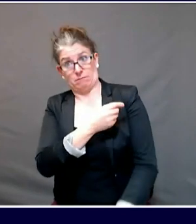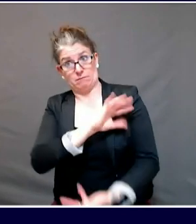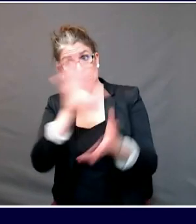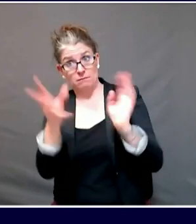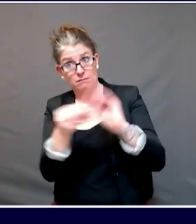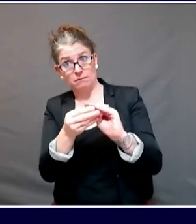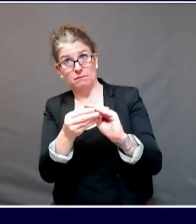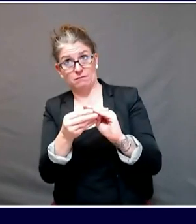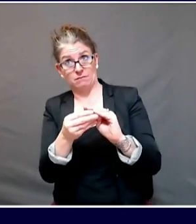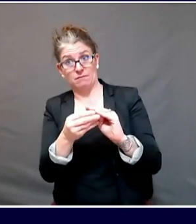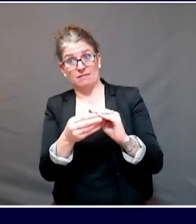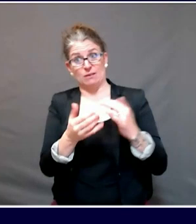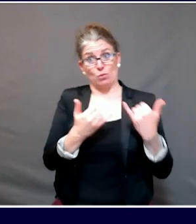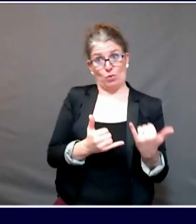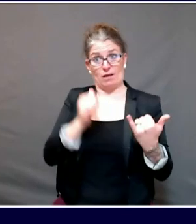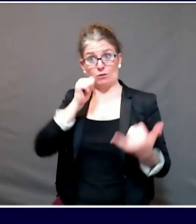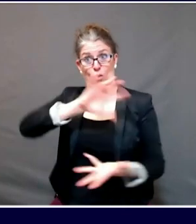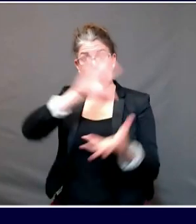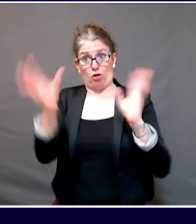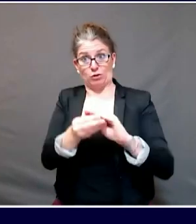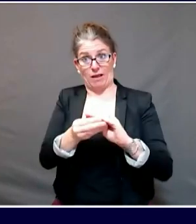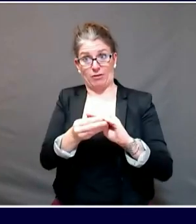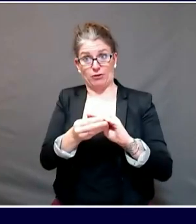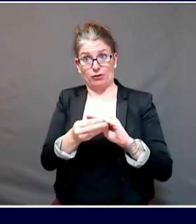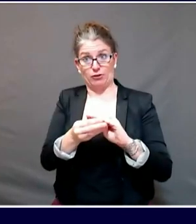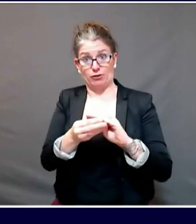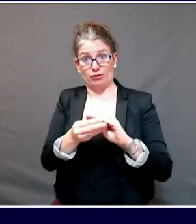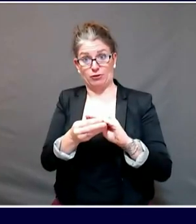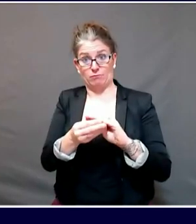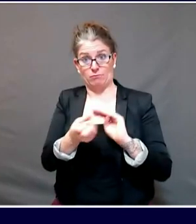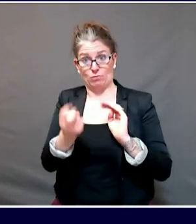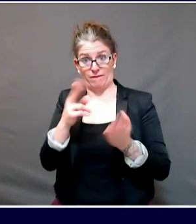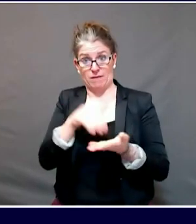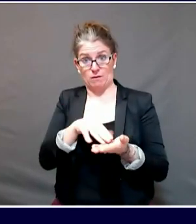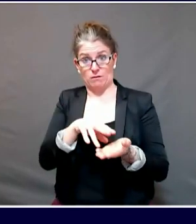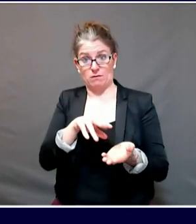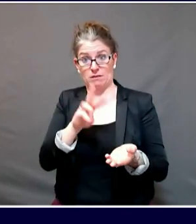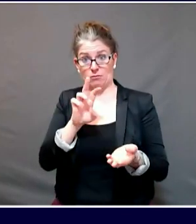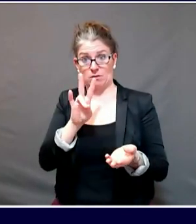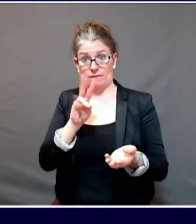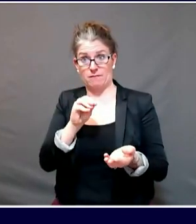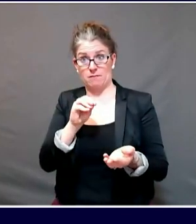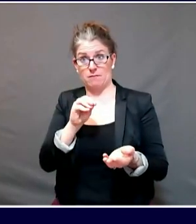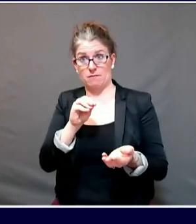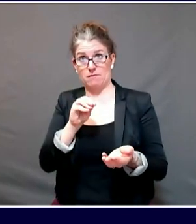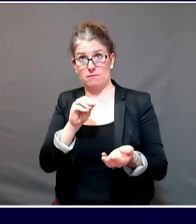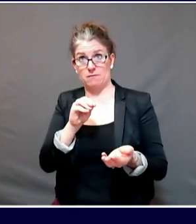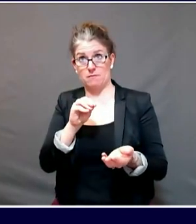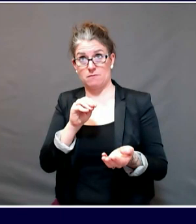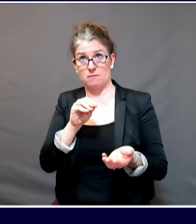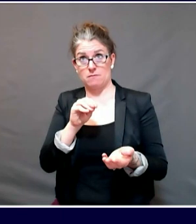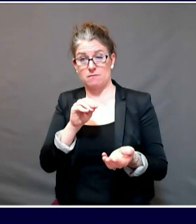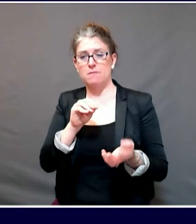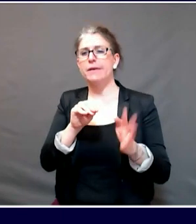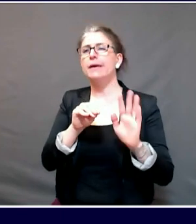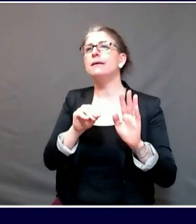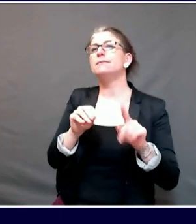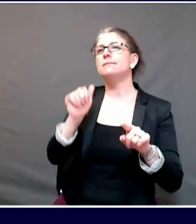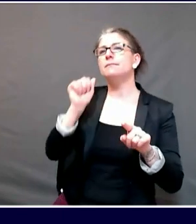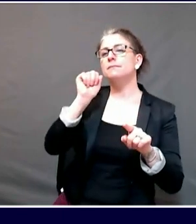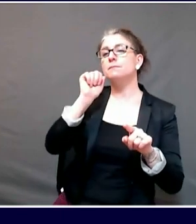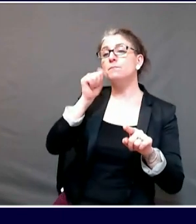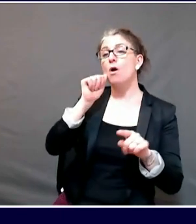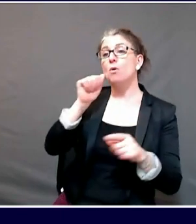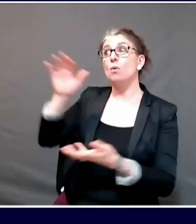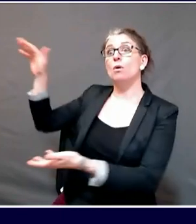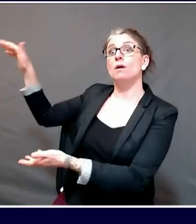is the vaccines that are not allocated for the long-term pharmacy piece. We'll get you the precise breakdown of the numbers, but